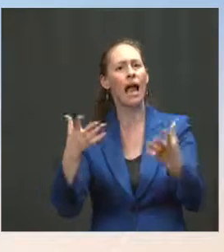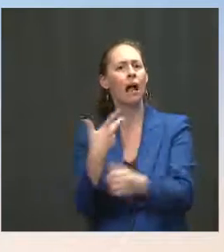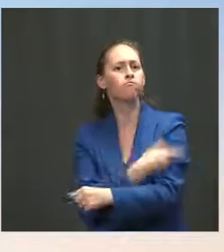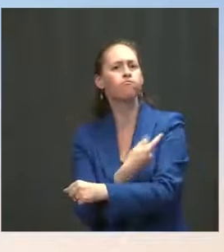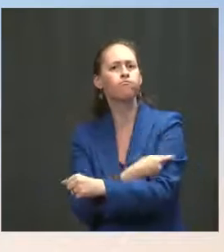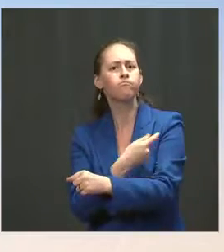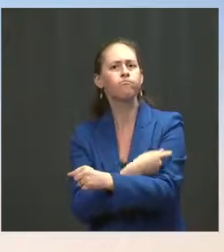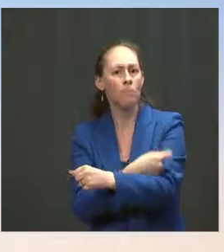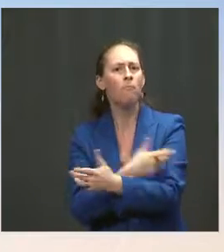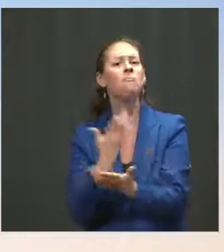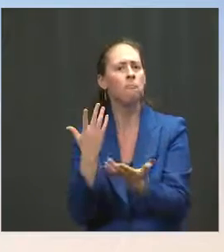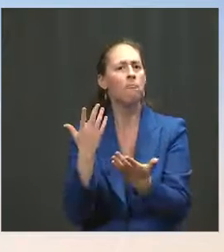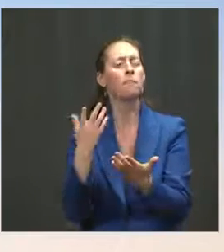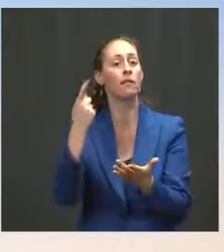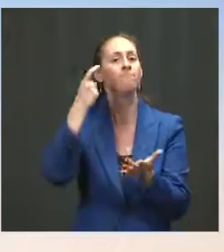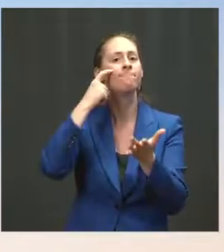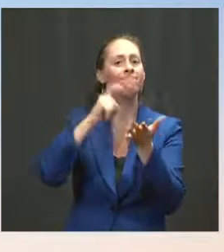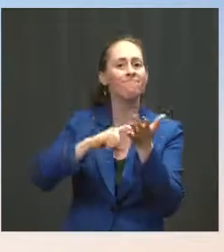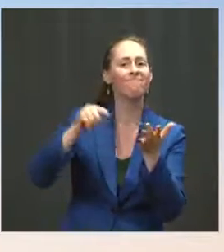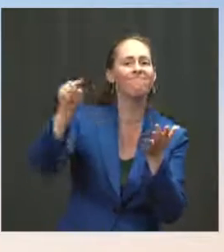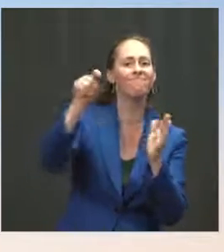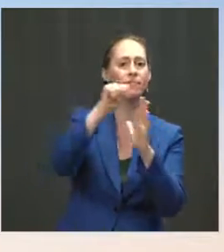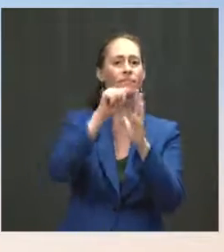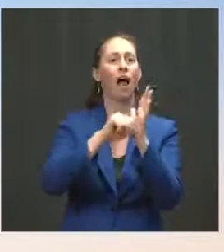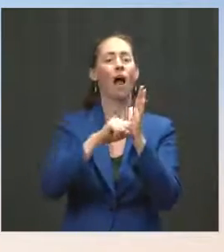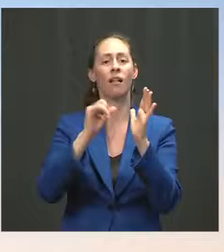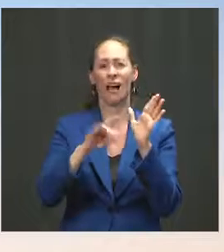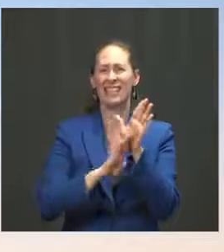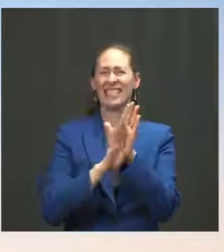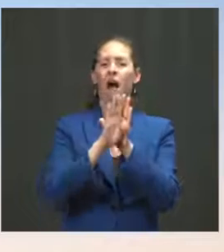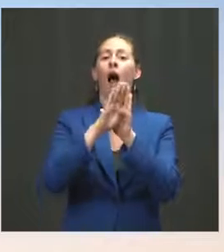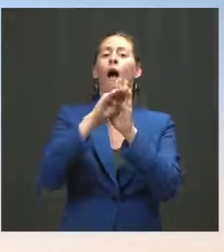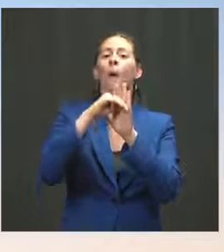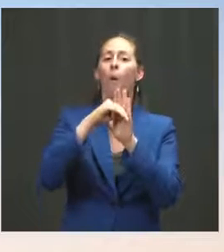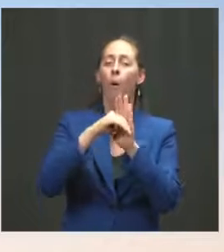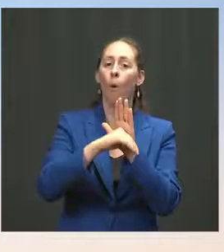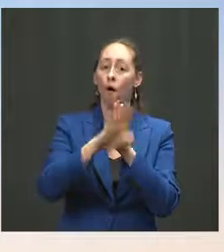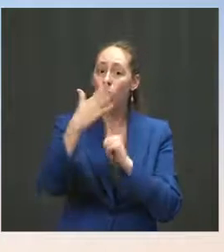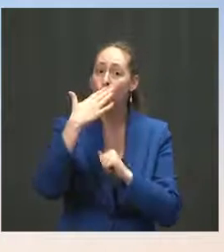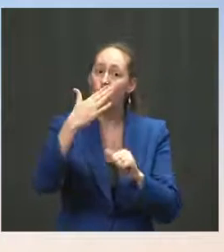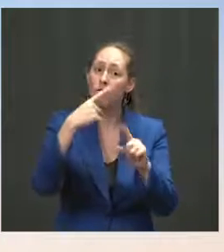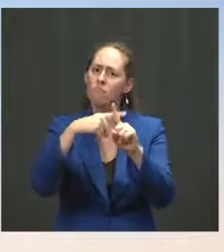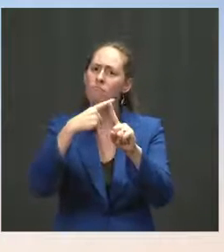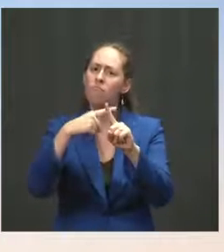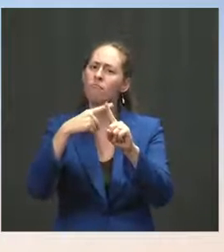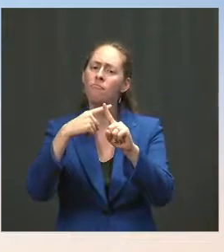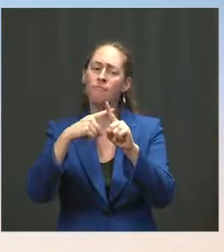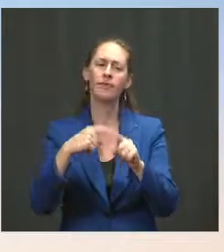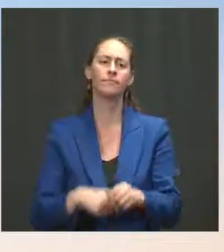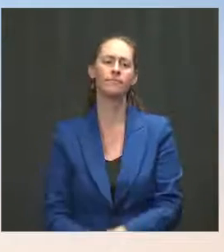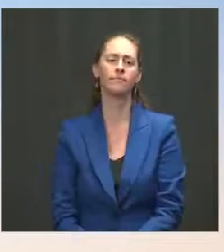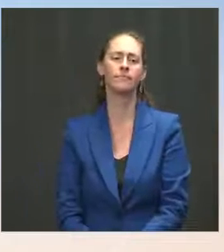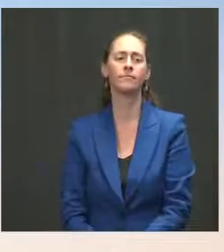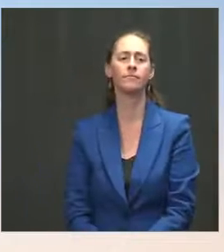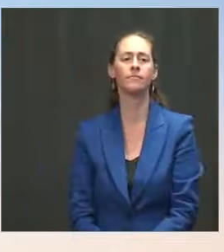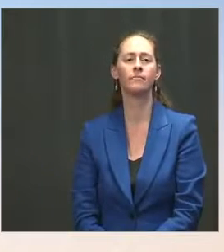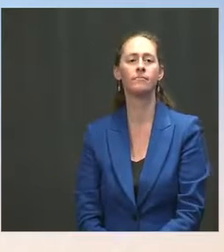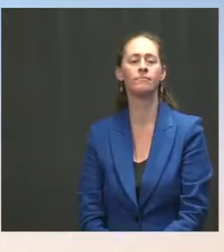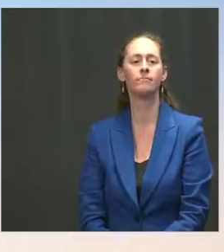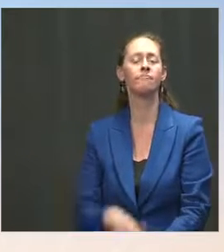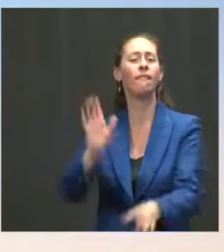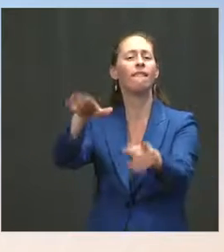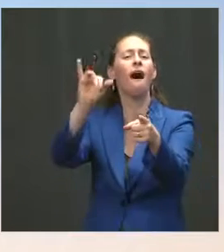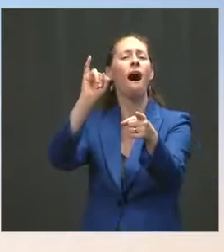states. That's a positive sign. I'd also remind everyone, as you all know, that if somebody gets their shot tomorrow, they're